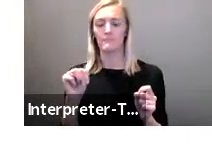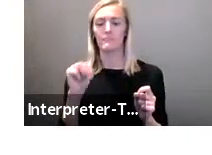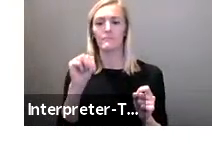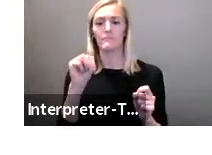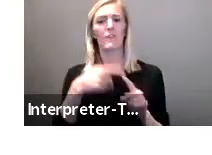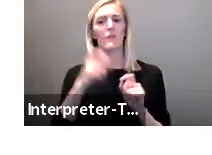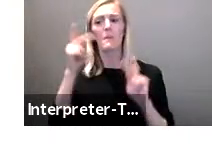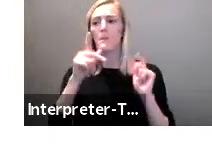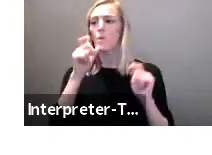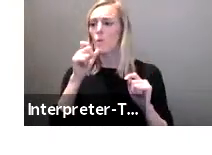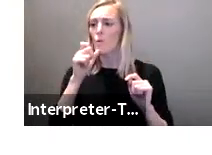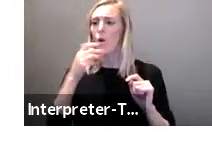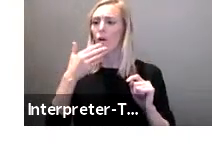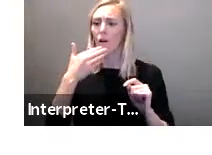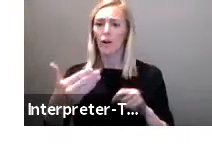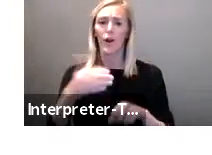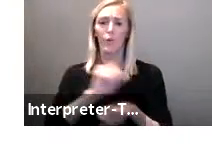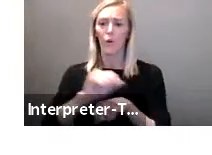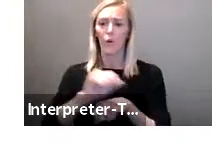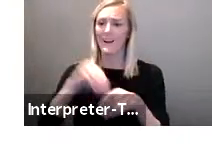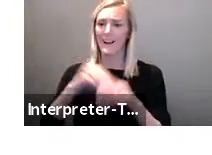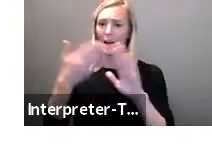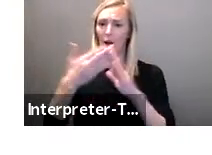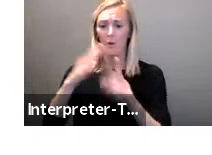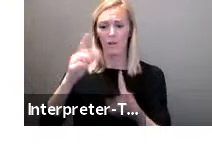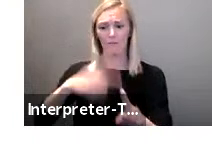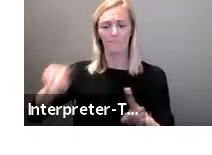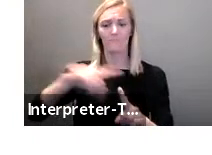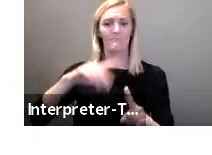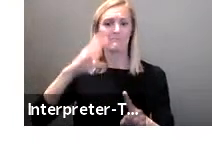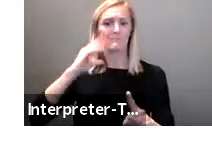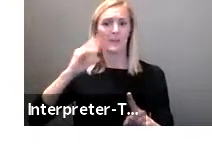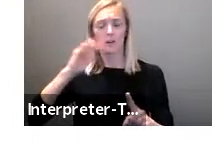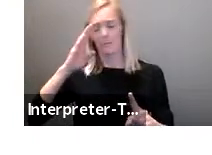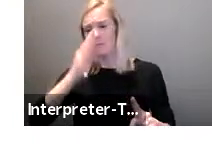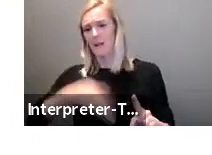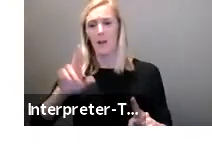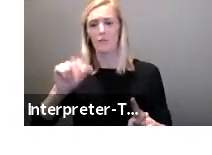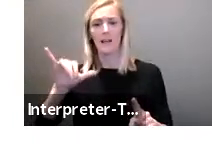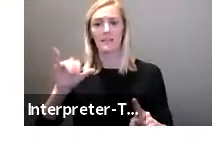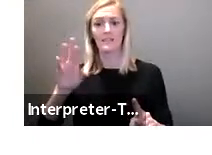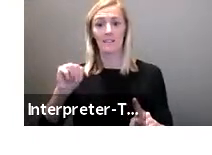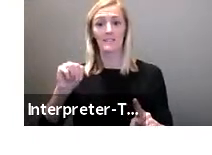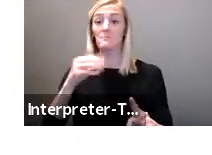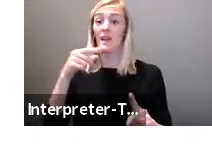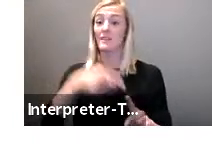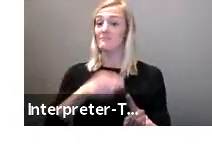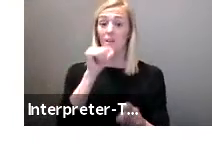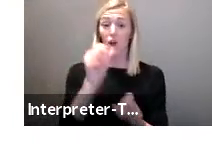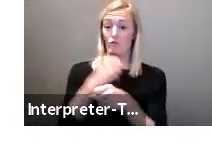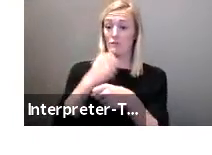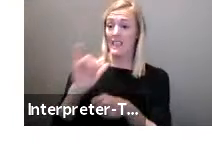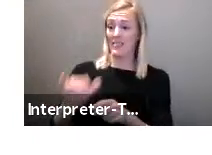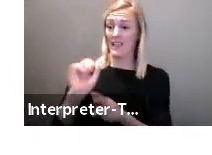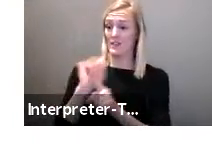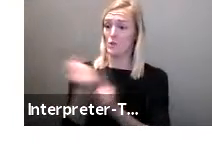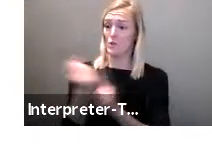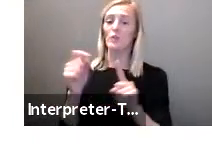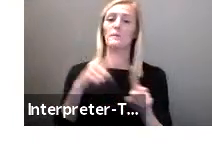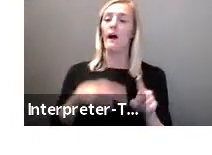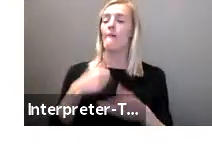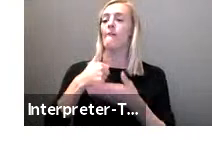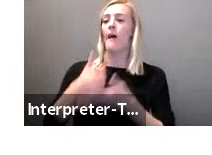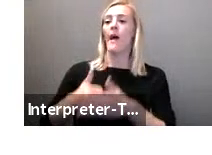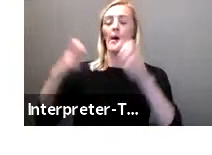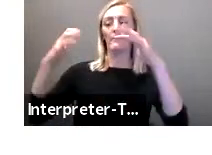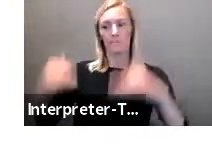work in communities, and that the onus had been on them to de-escalate a situation that they didn't create, and that they were working to create healthy